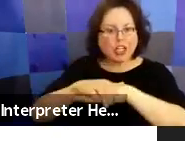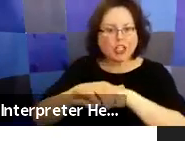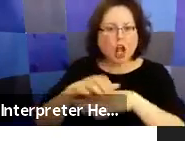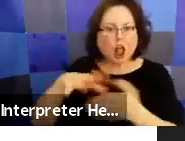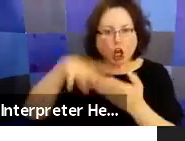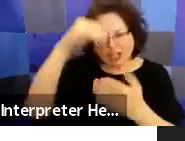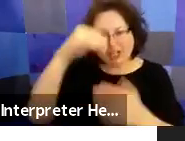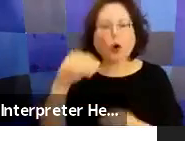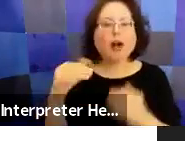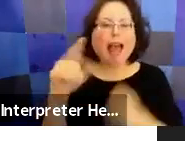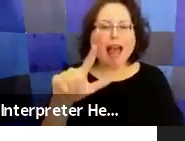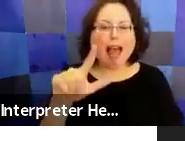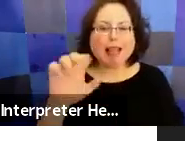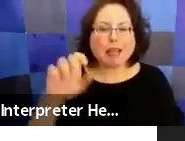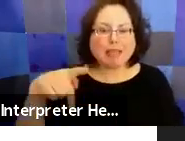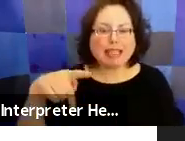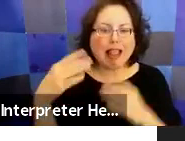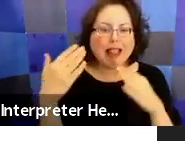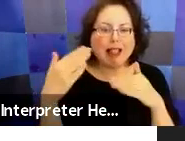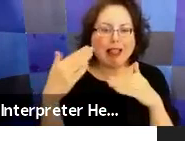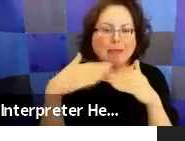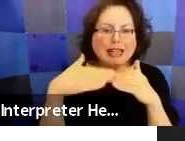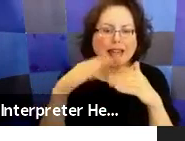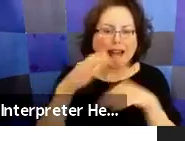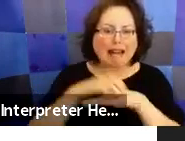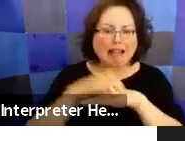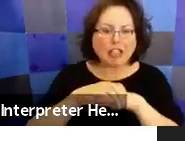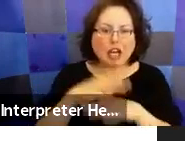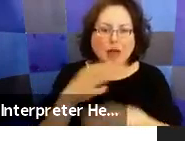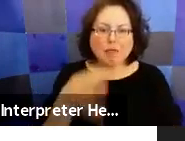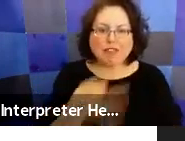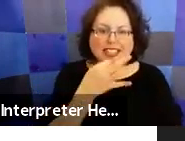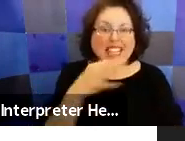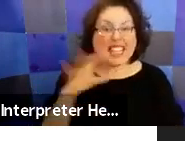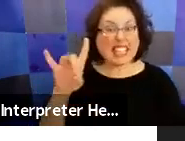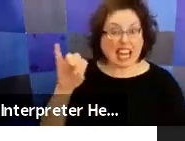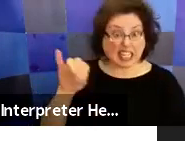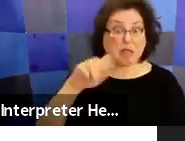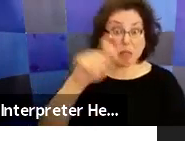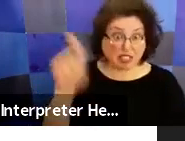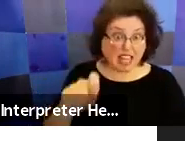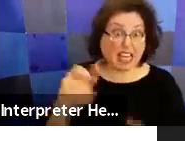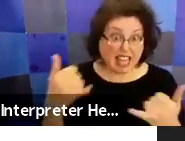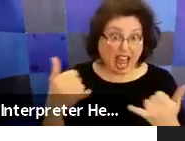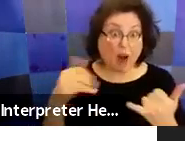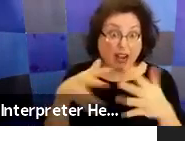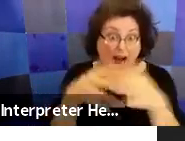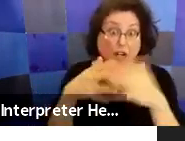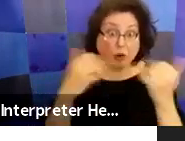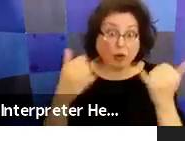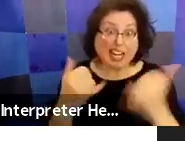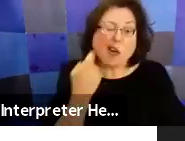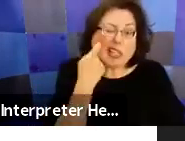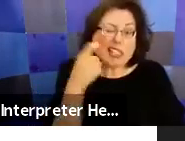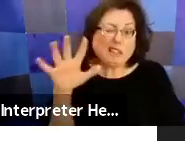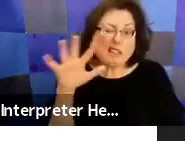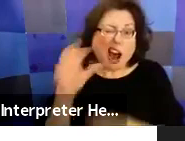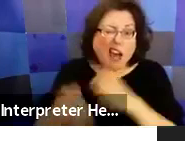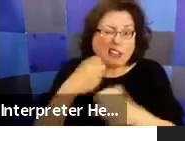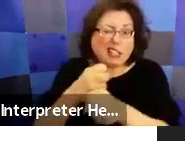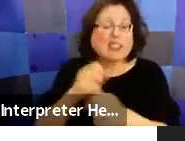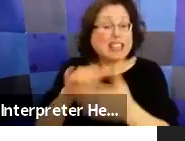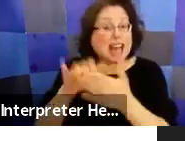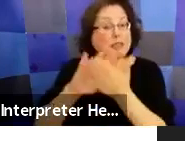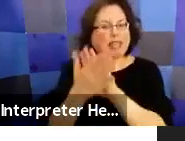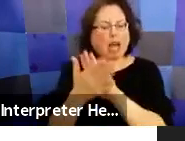English proficient individuals in the United States right now is at about 80%. And so really in the last 5 years, this has become